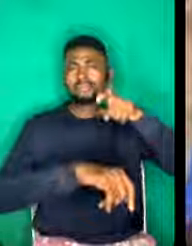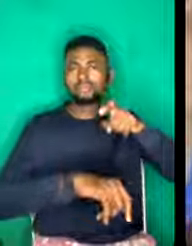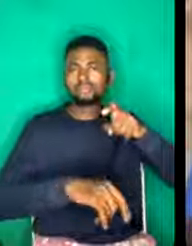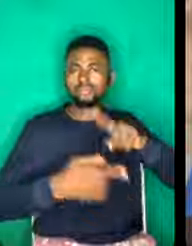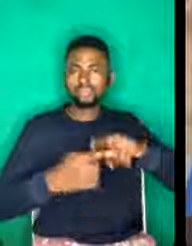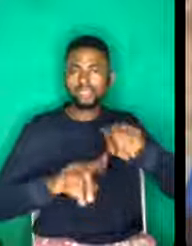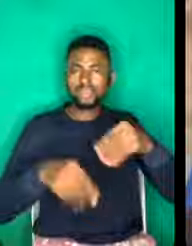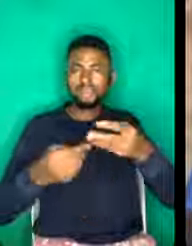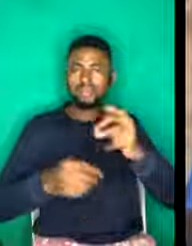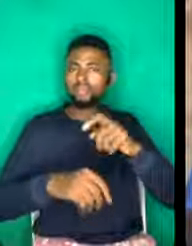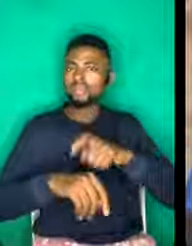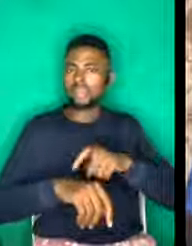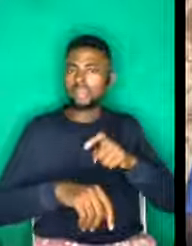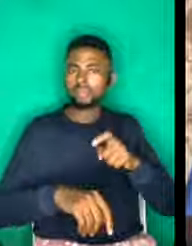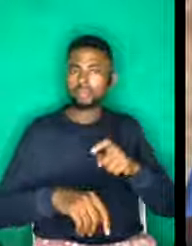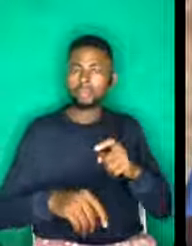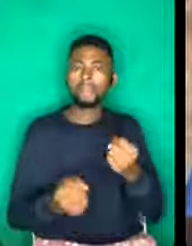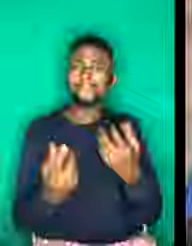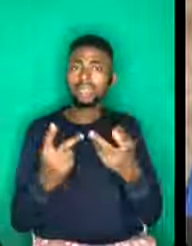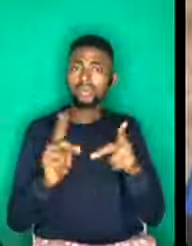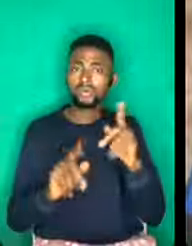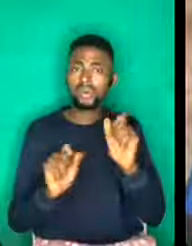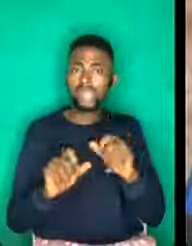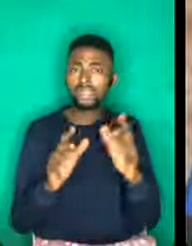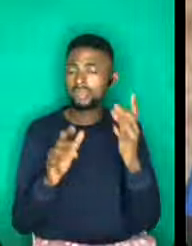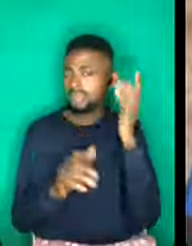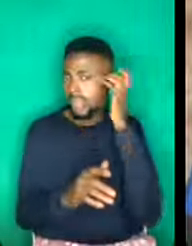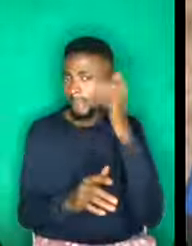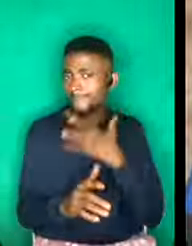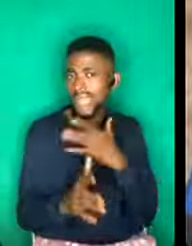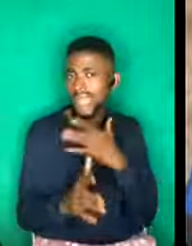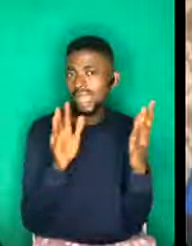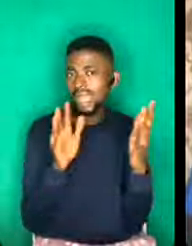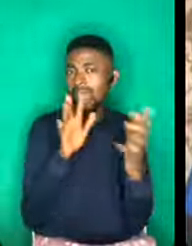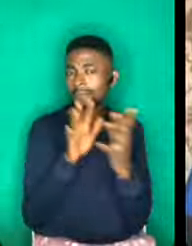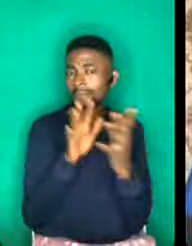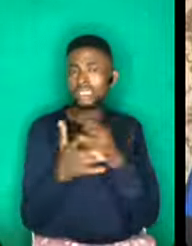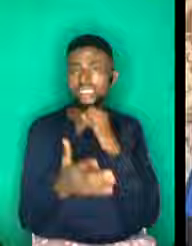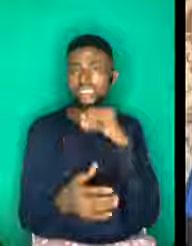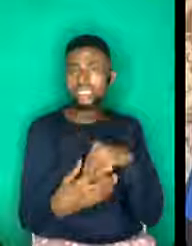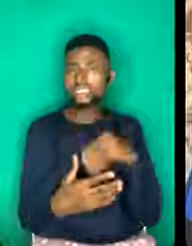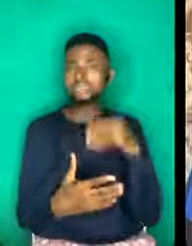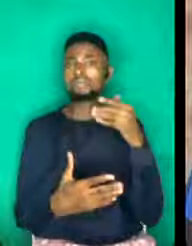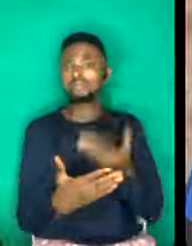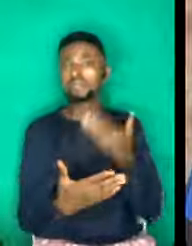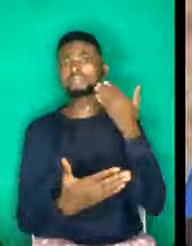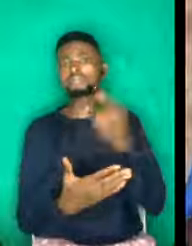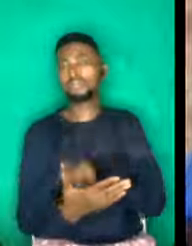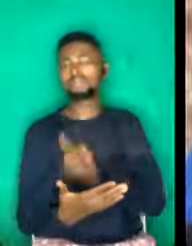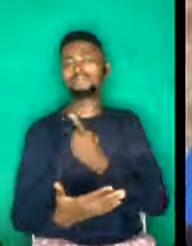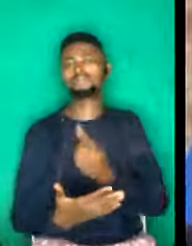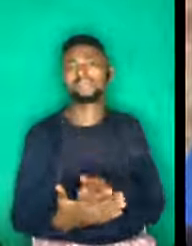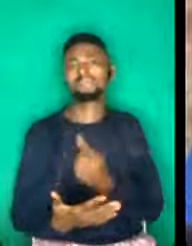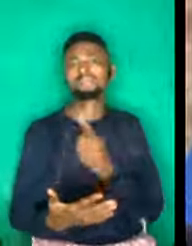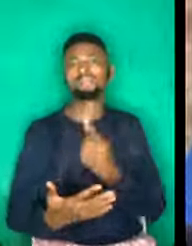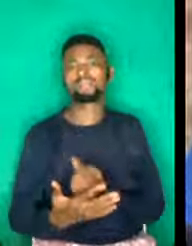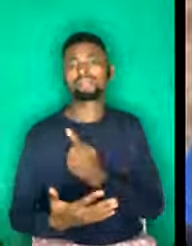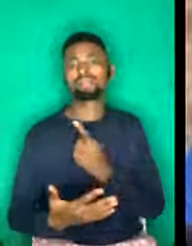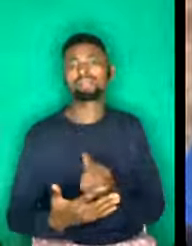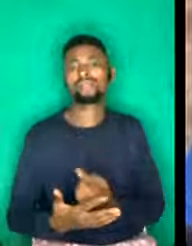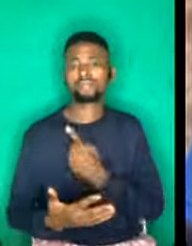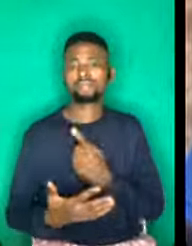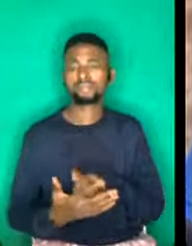of us can hear this. This my clap. It's in rhythm. There's a timing to it. How do they